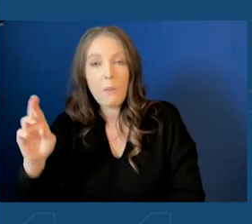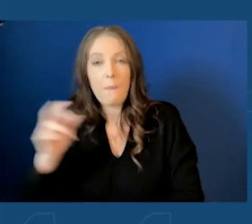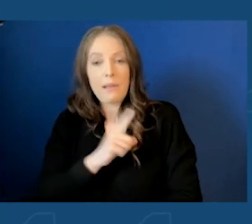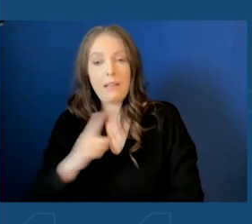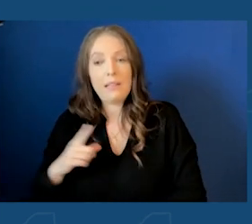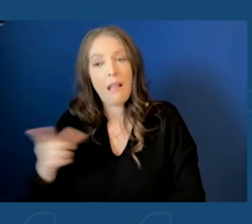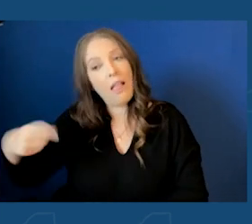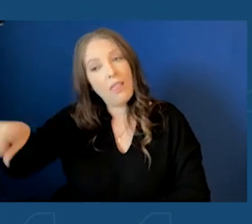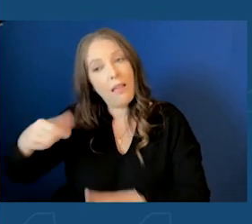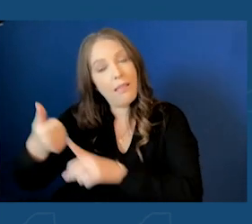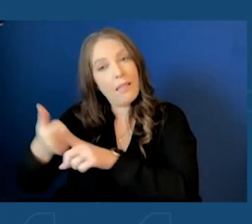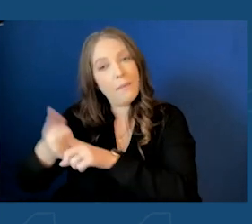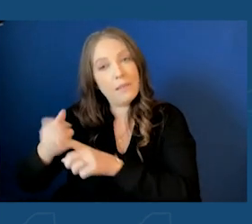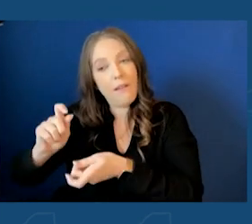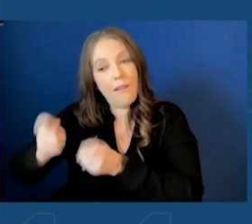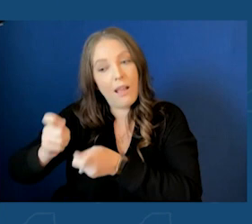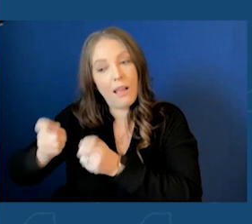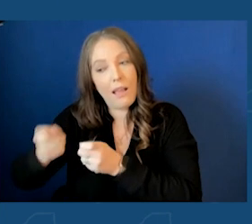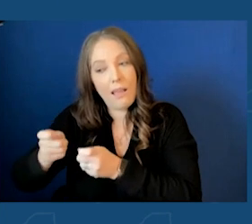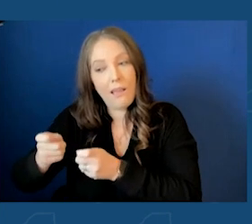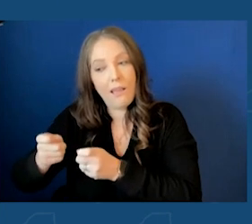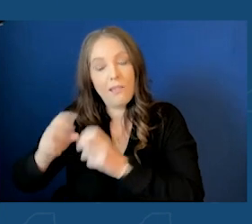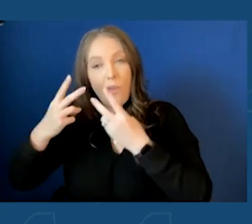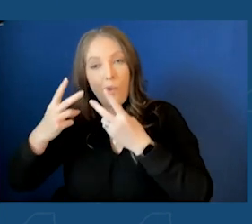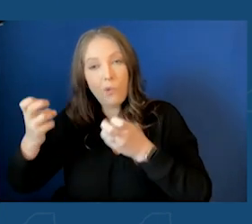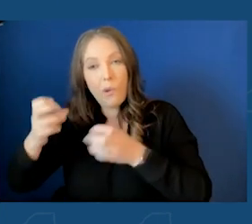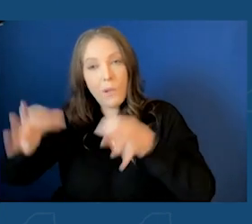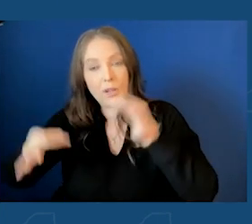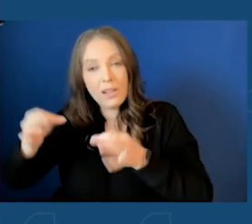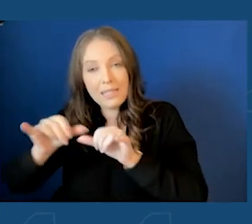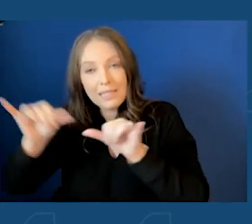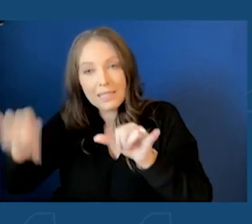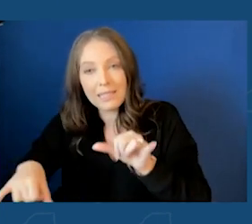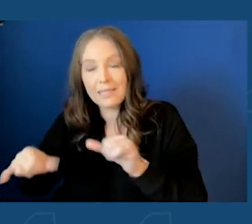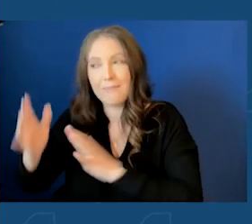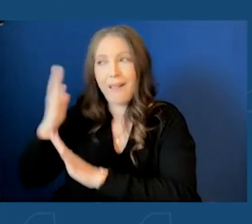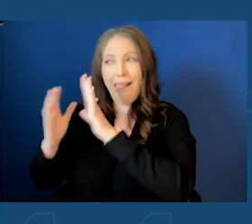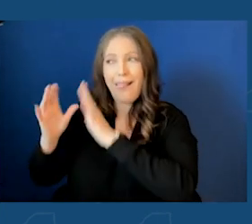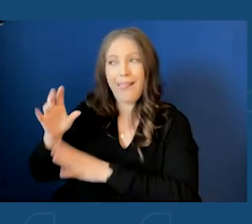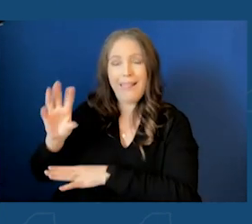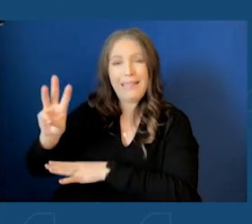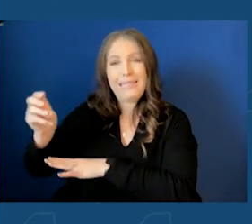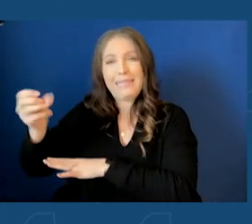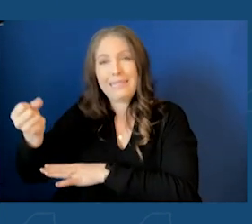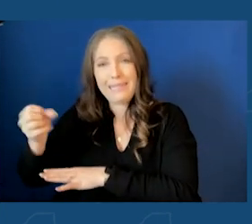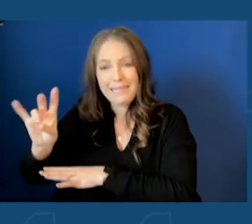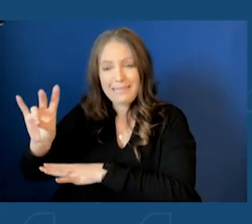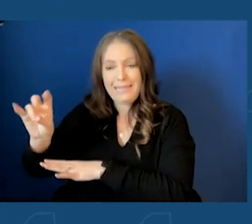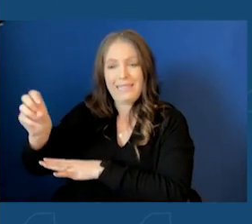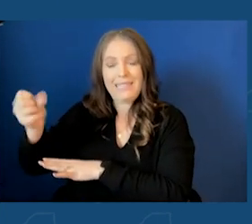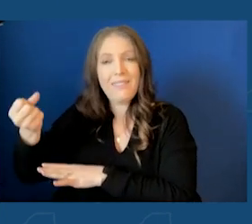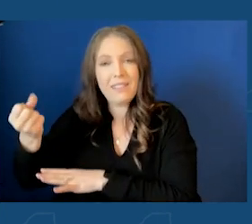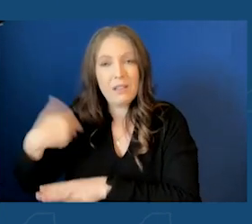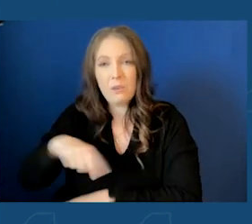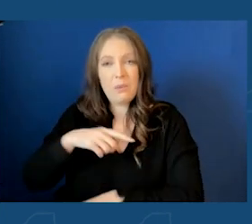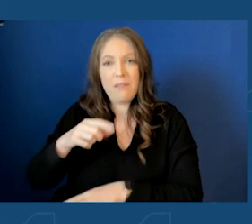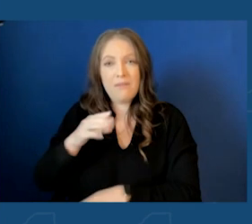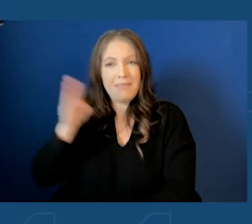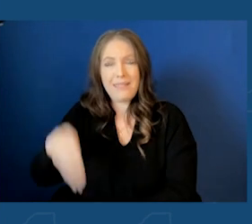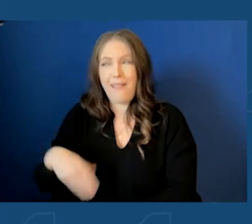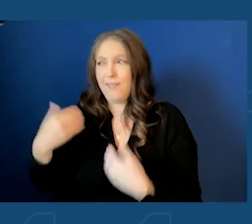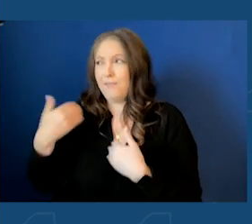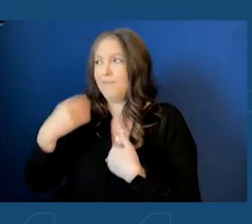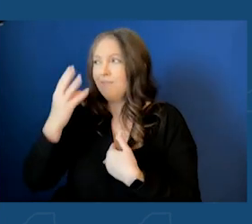justice system and to our penal laws back in the 60s and 70s, we've never had a dangerousness standard. I think there's just